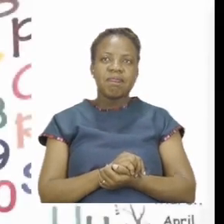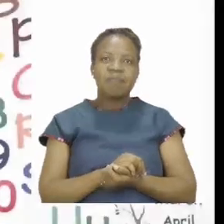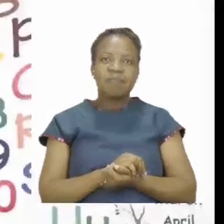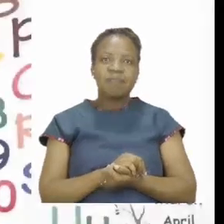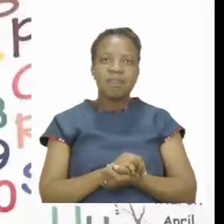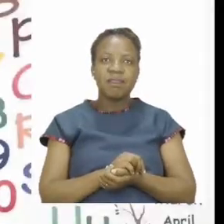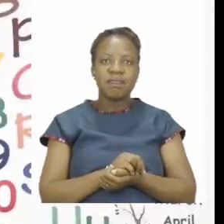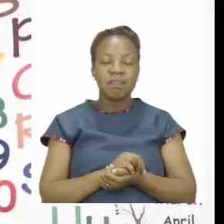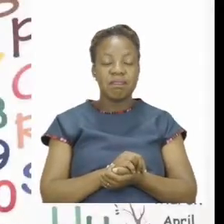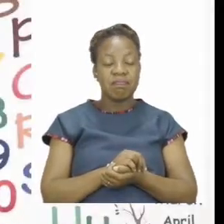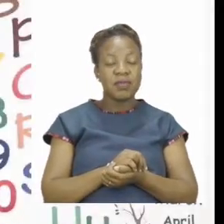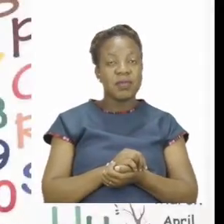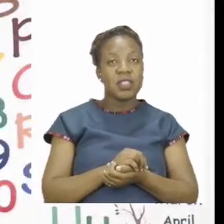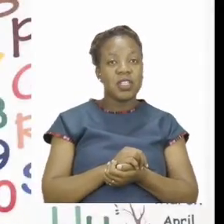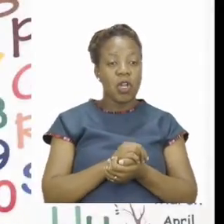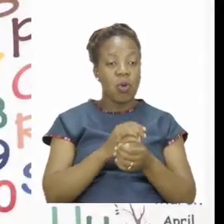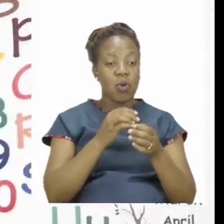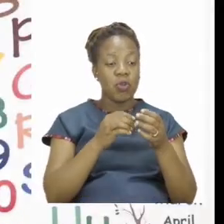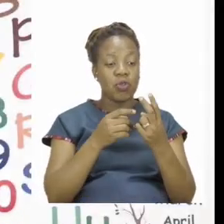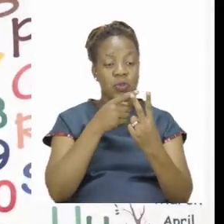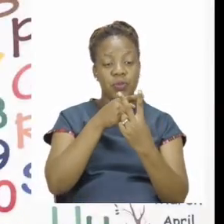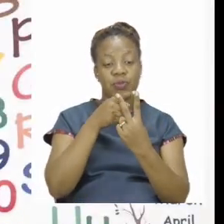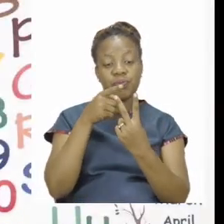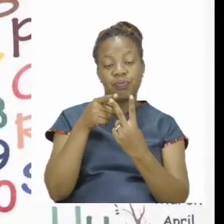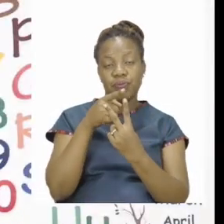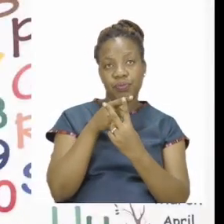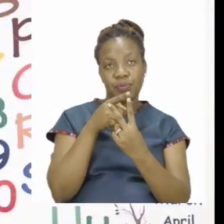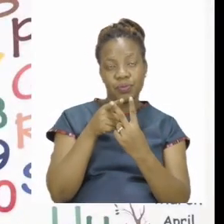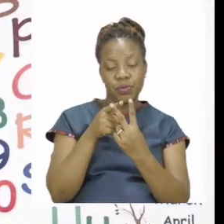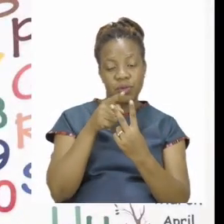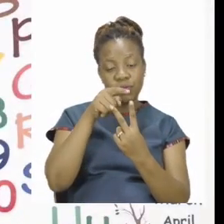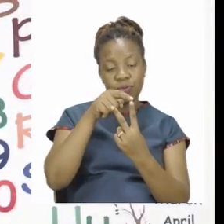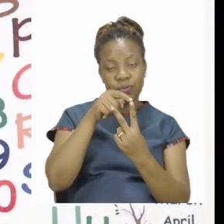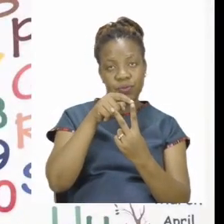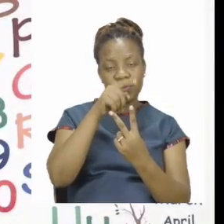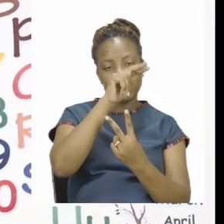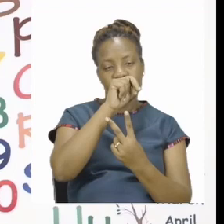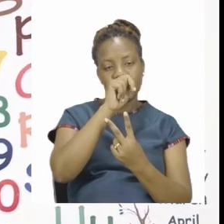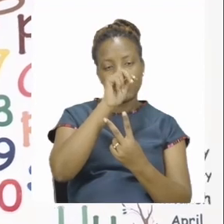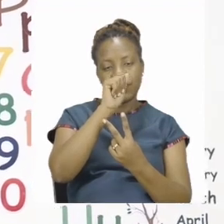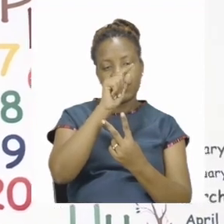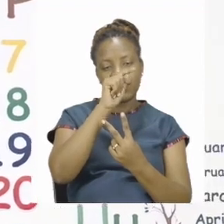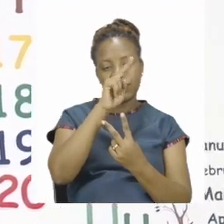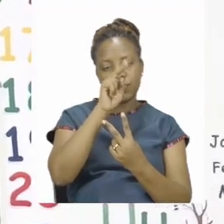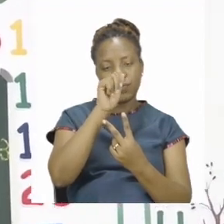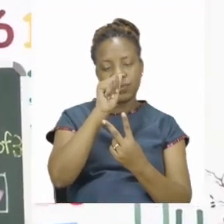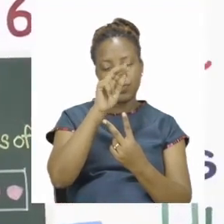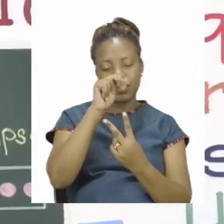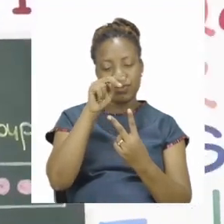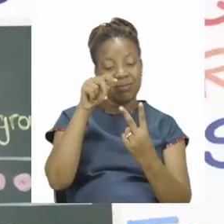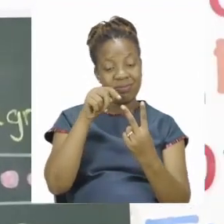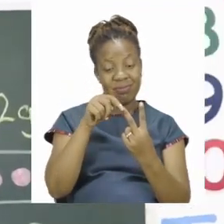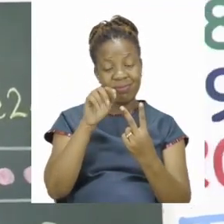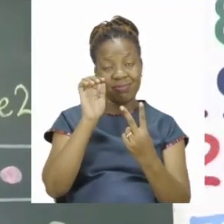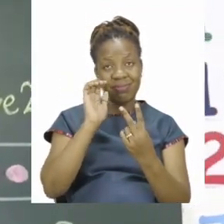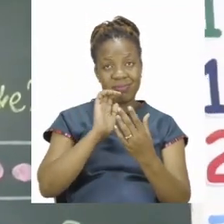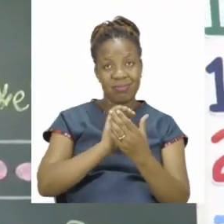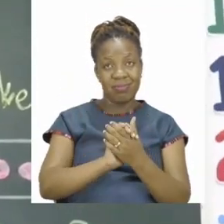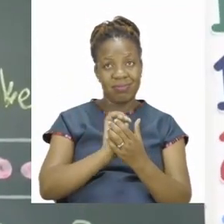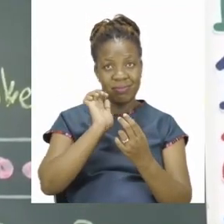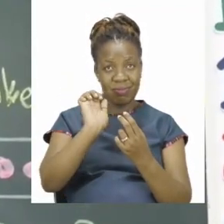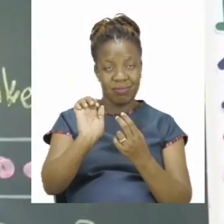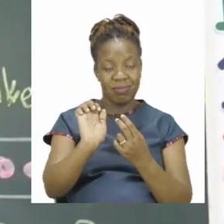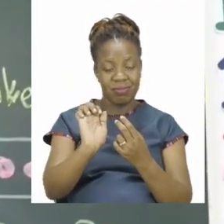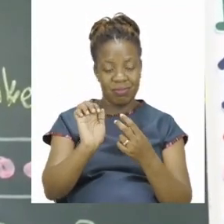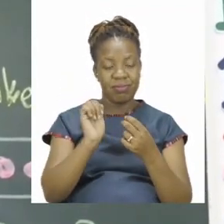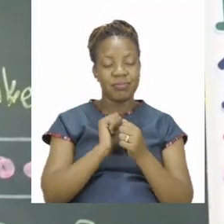am going to put them in groups because remember we told Nathan and his friend and that we are told there are 24 sweets.